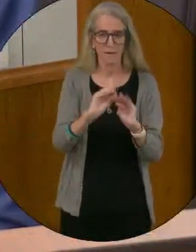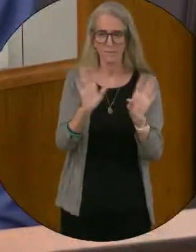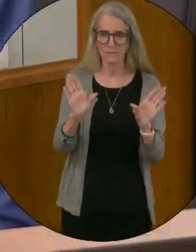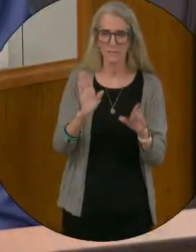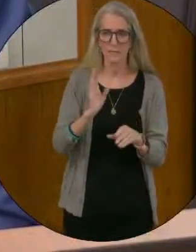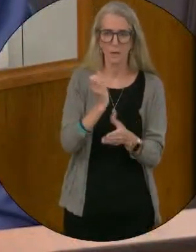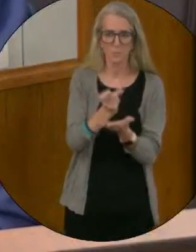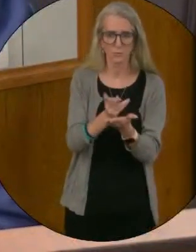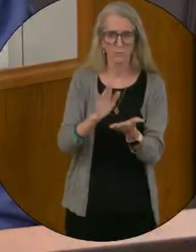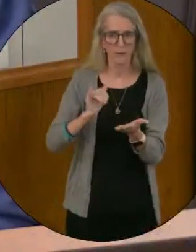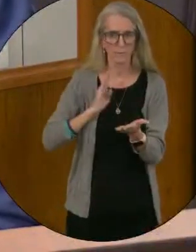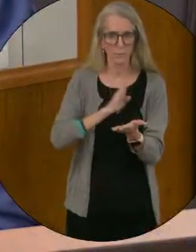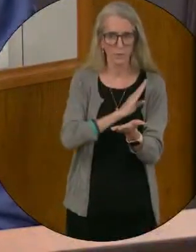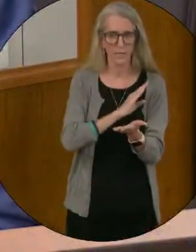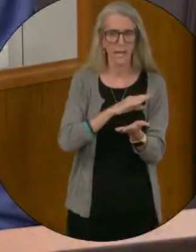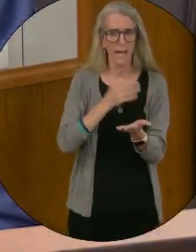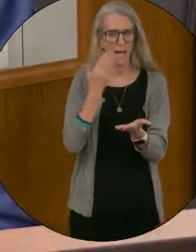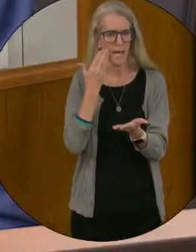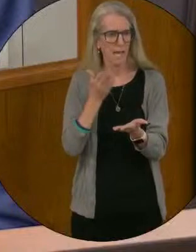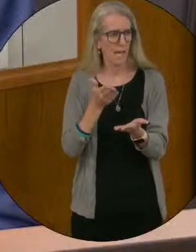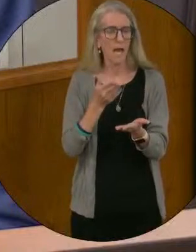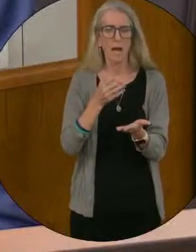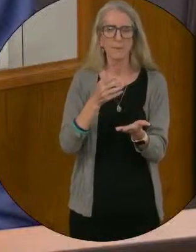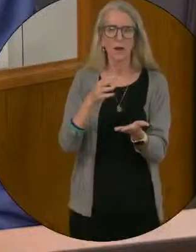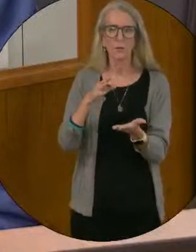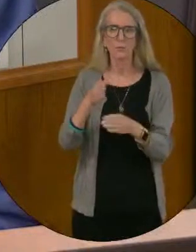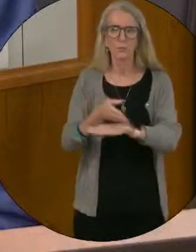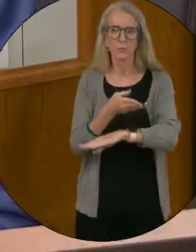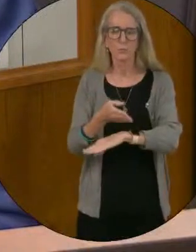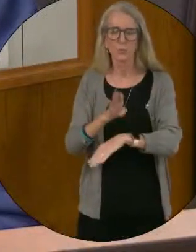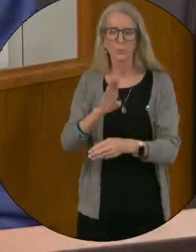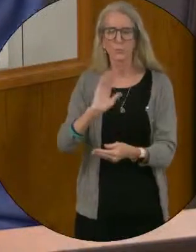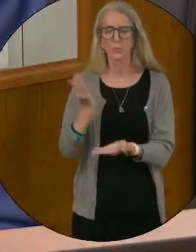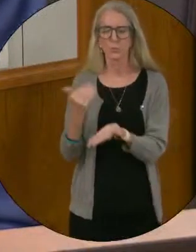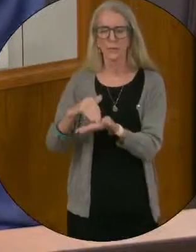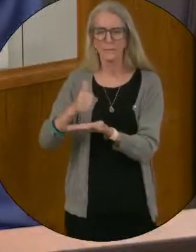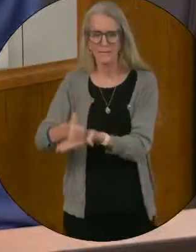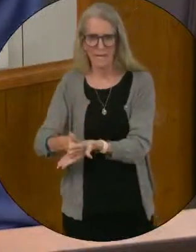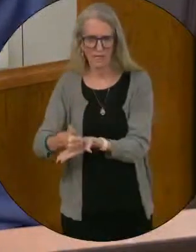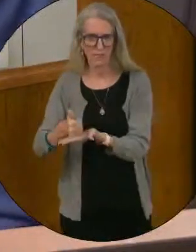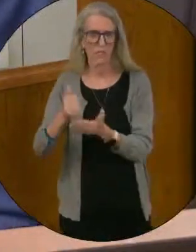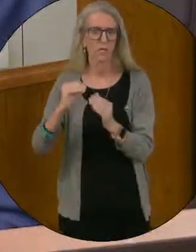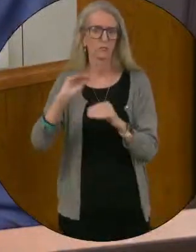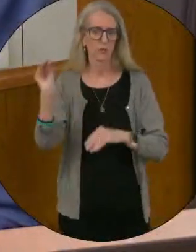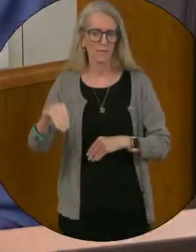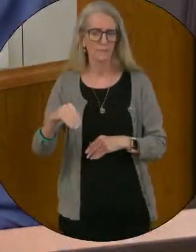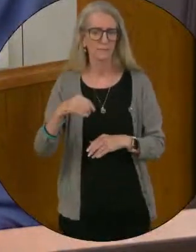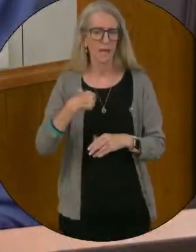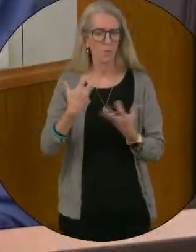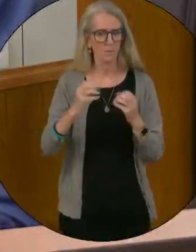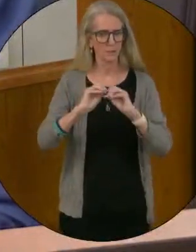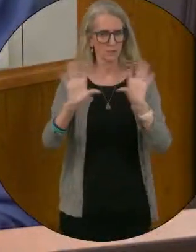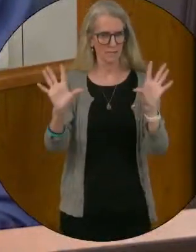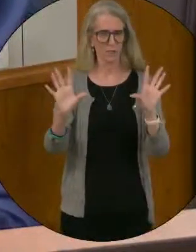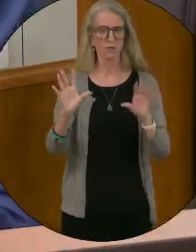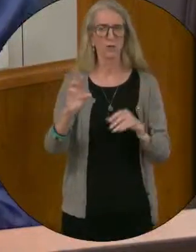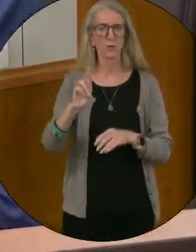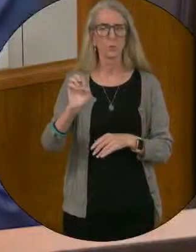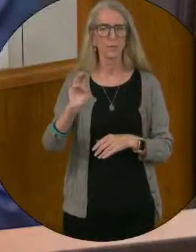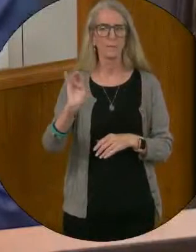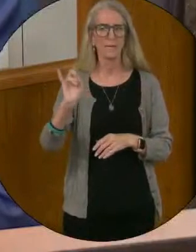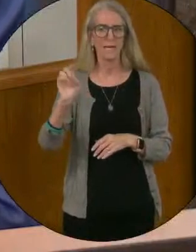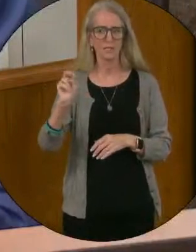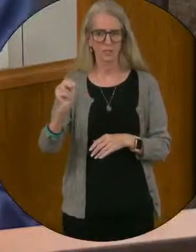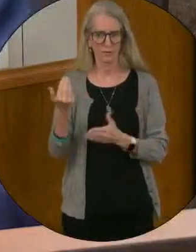on the remediation rates, I want to make sure that we're clear, and we talked about this, that remediation didn't go away